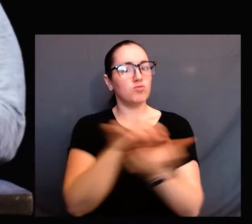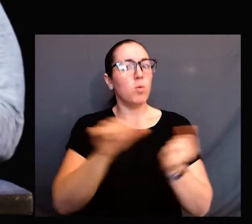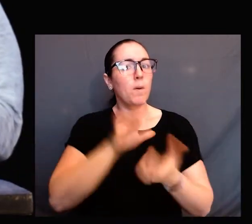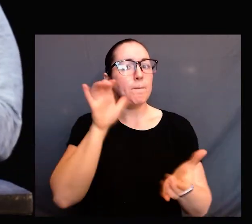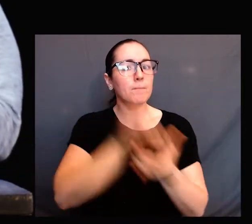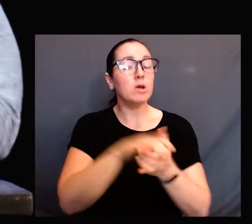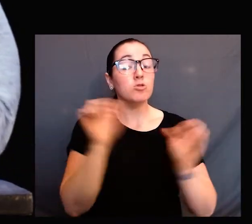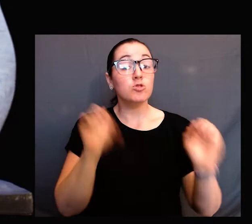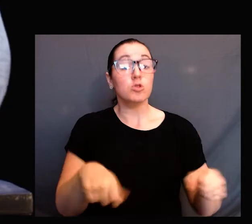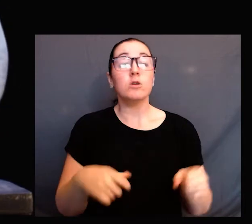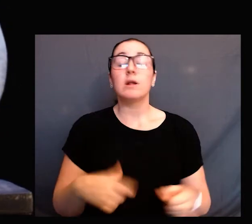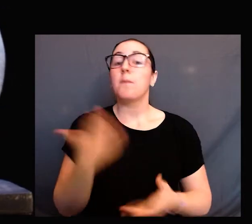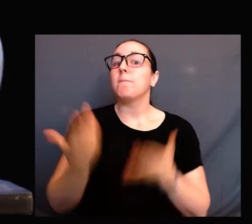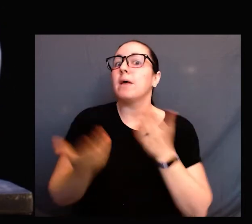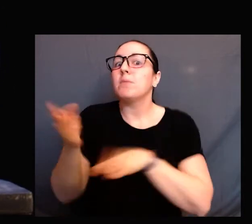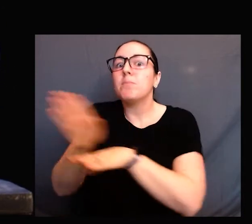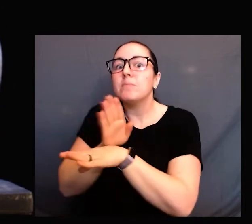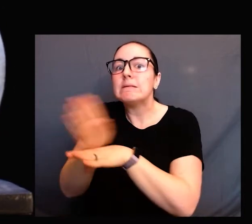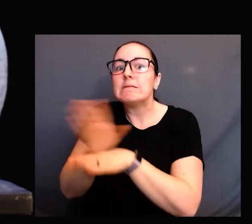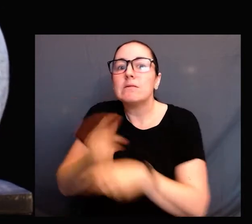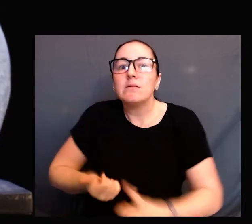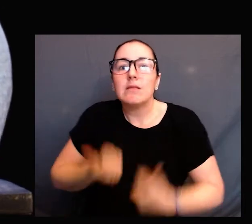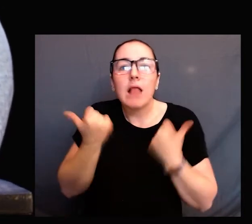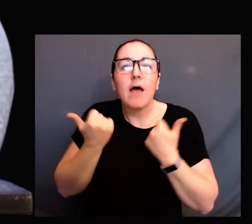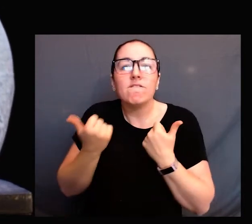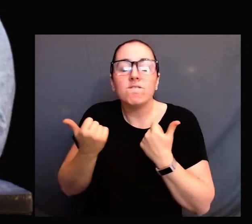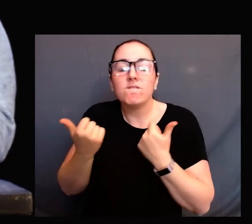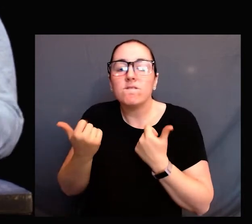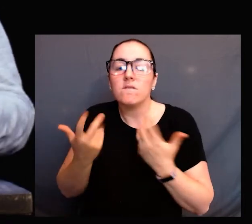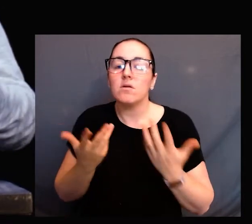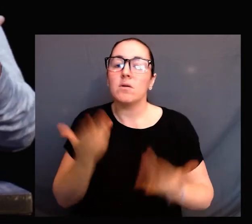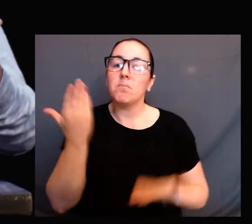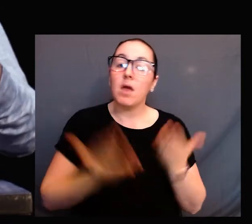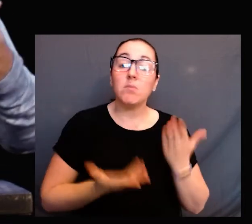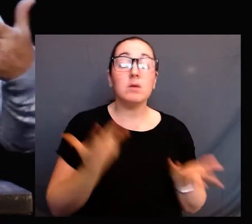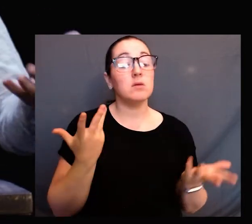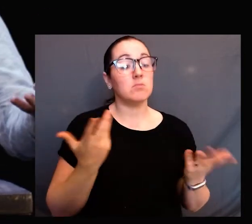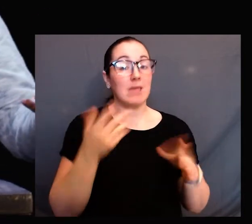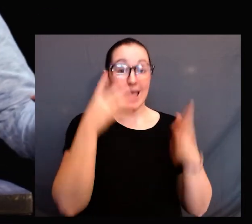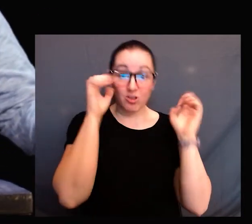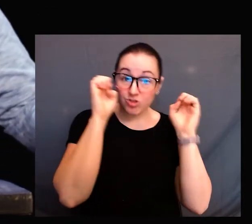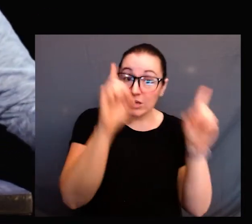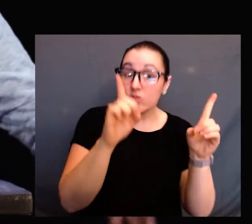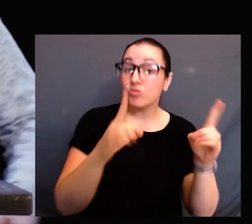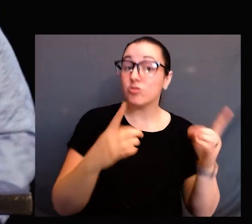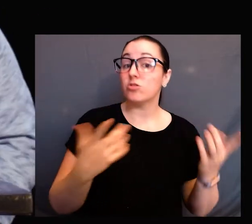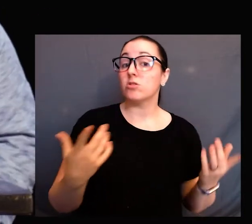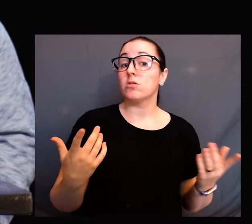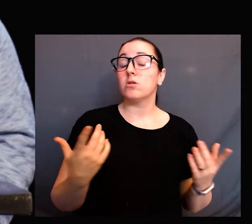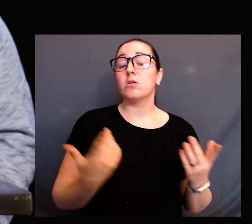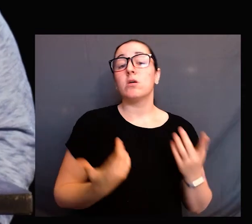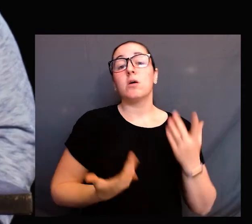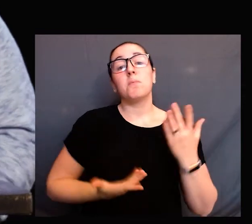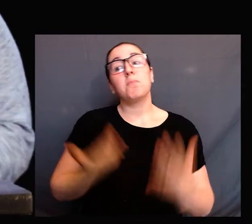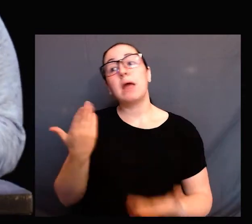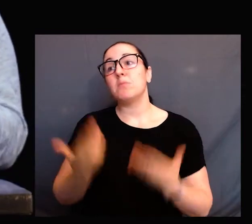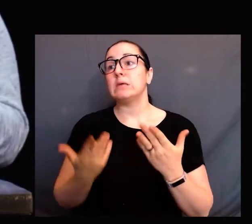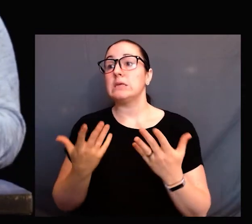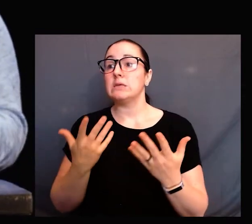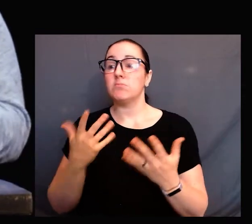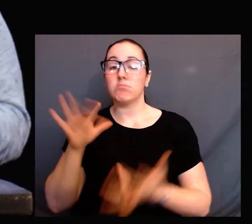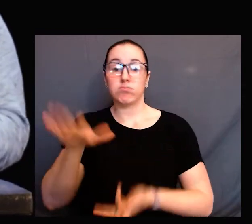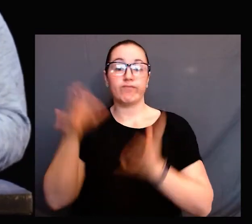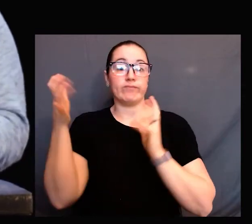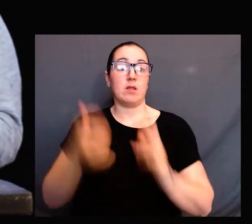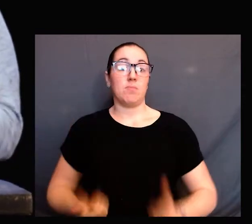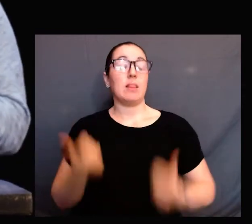people are headed for a crash in their business life. Some people are headed for a crash educationally. Some people are